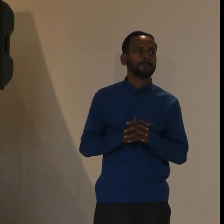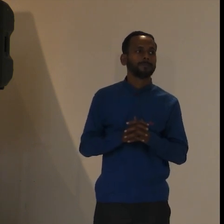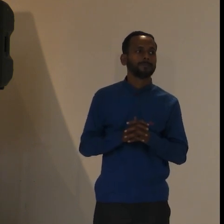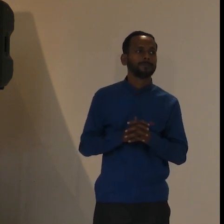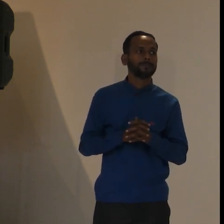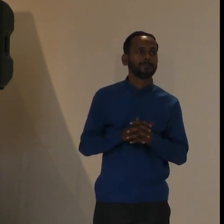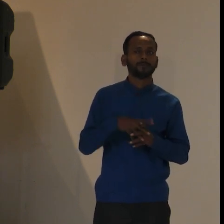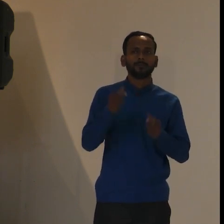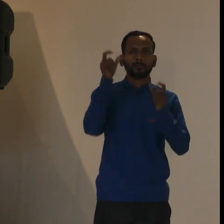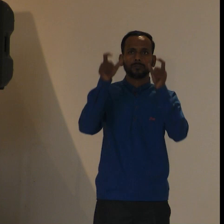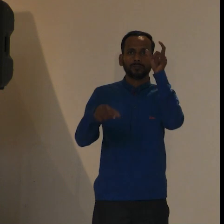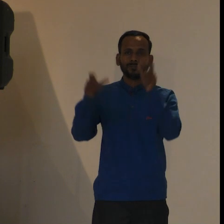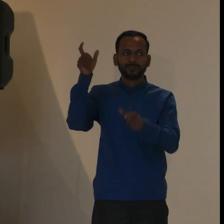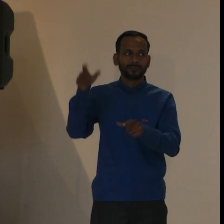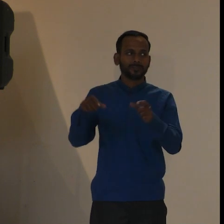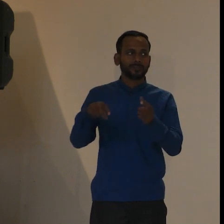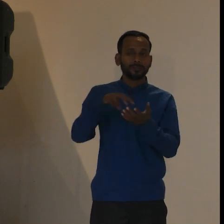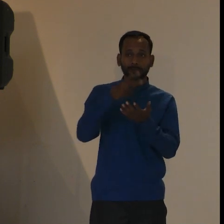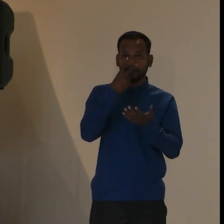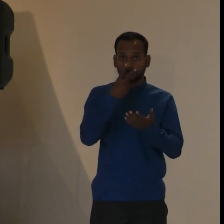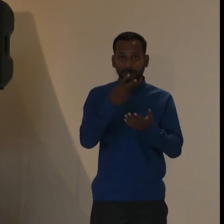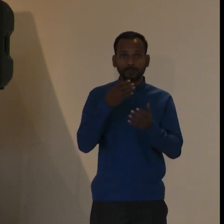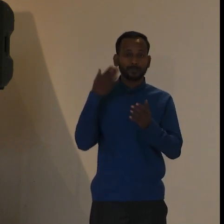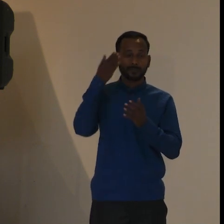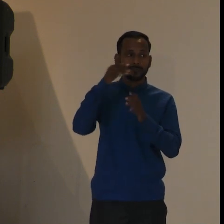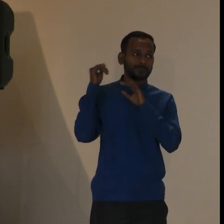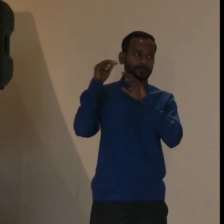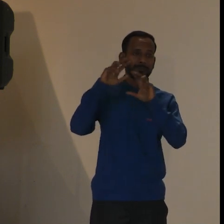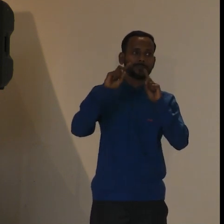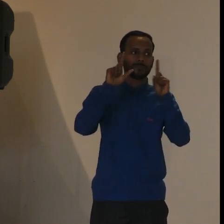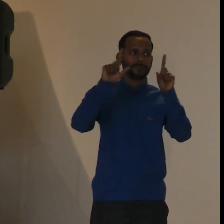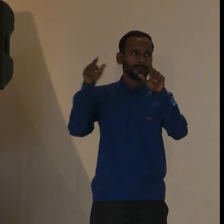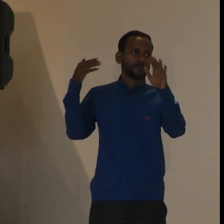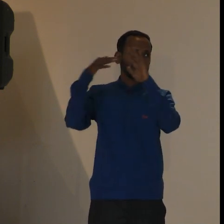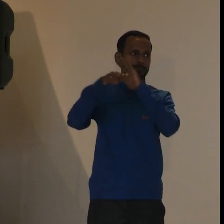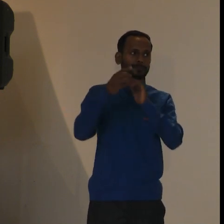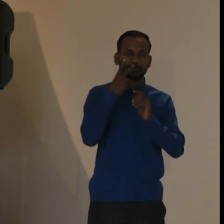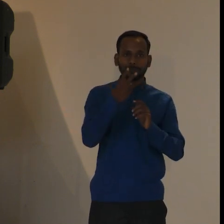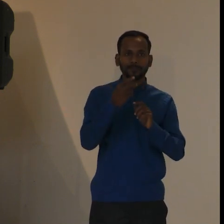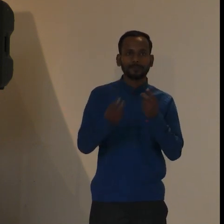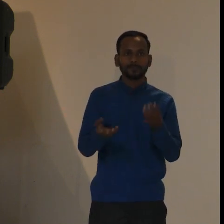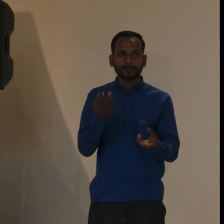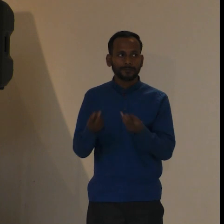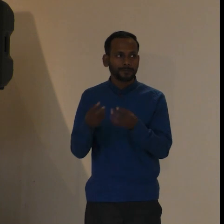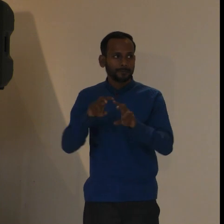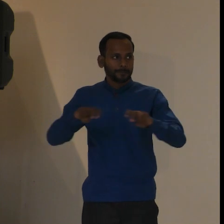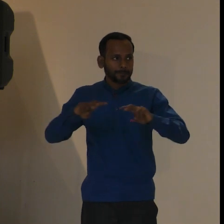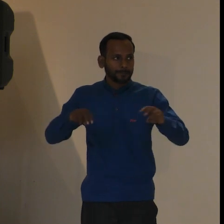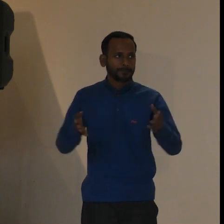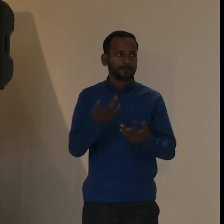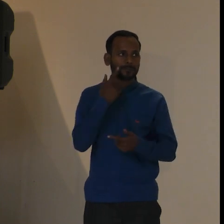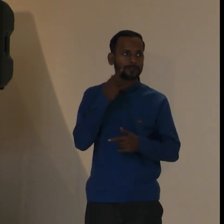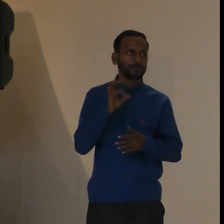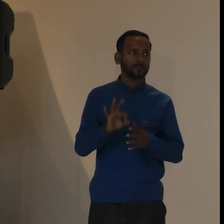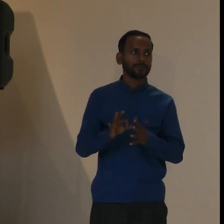Other than that, it's the audience, which includes the museum goers, maybe researchers who can go through our research and build something on it.